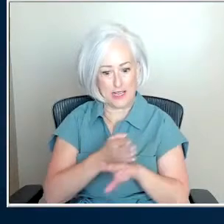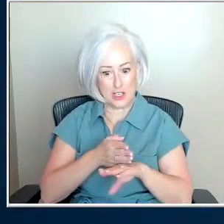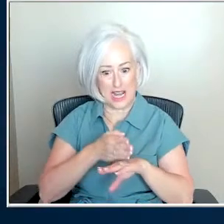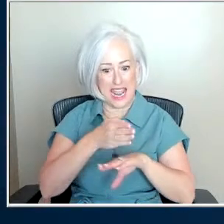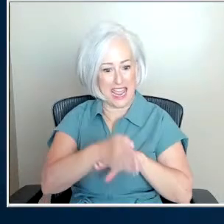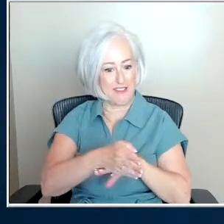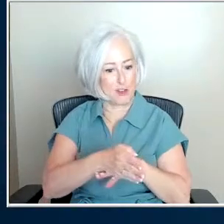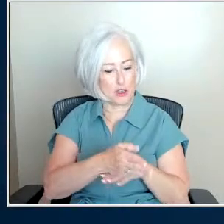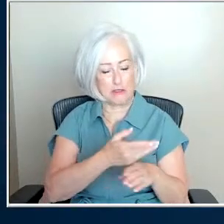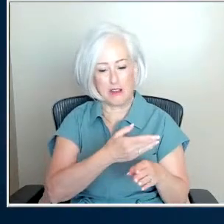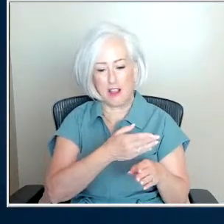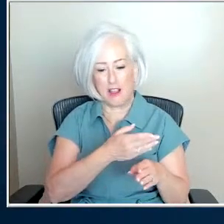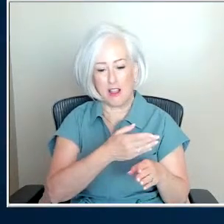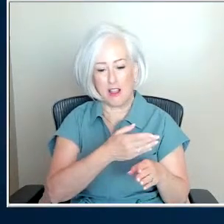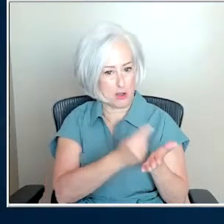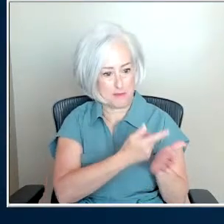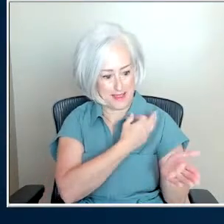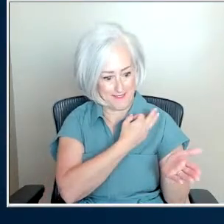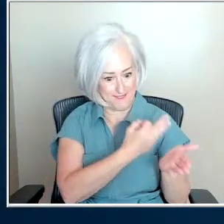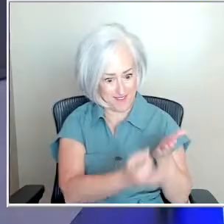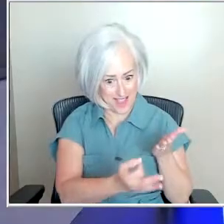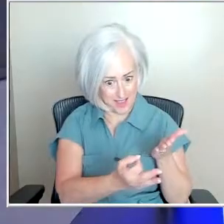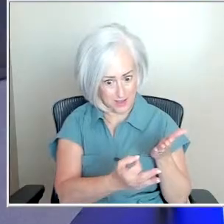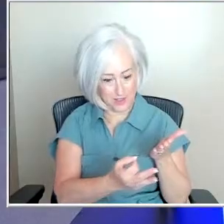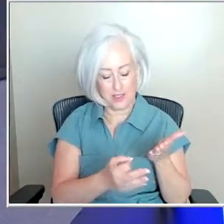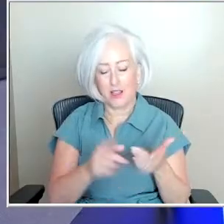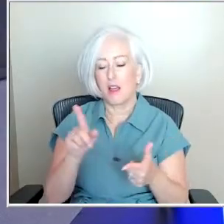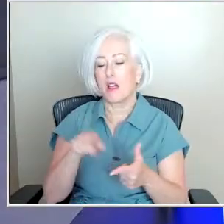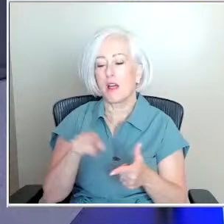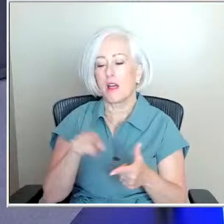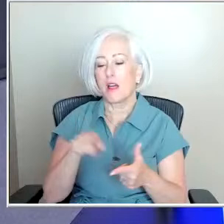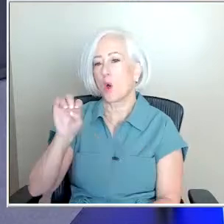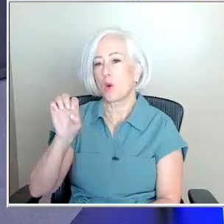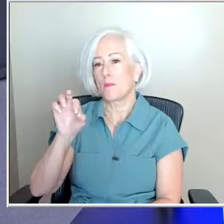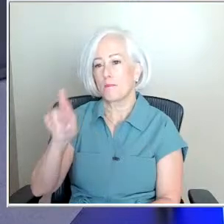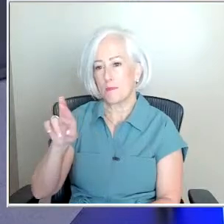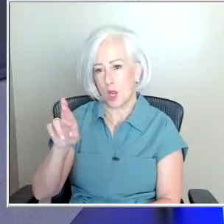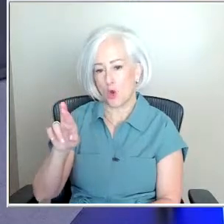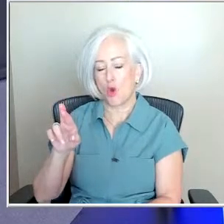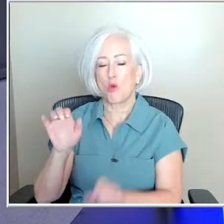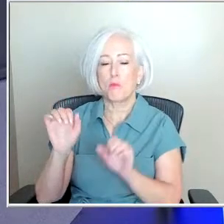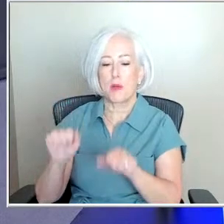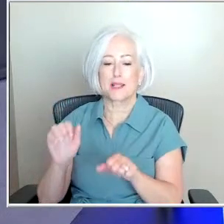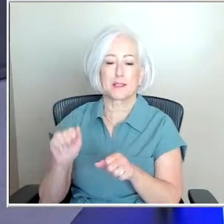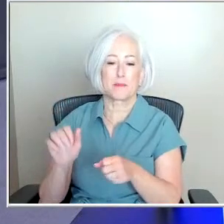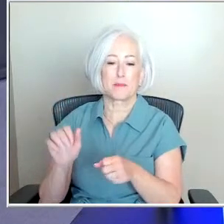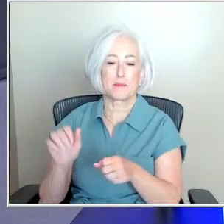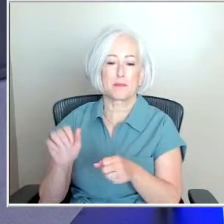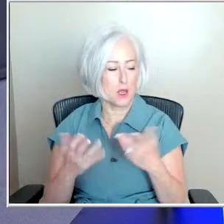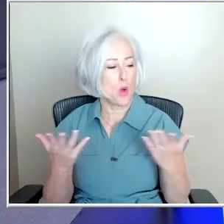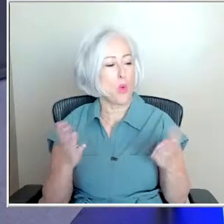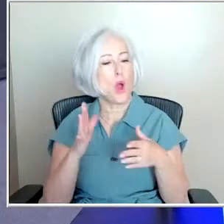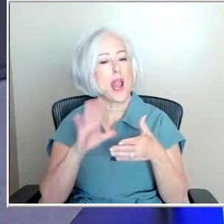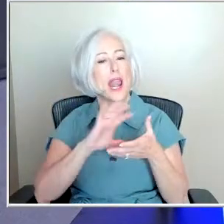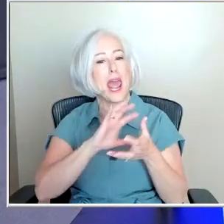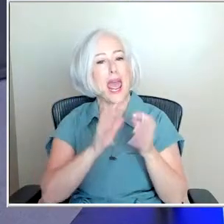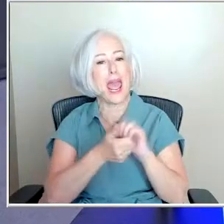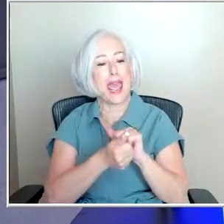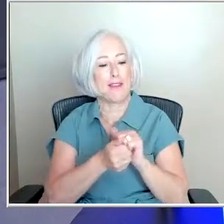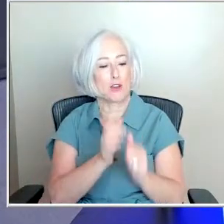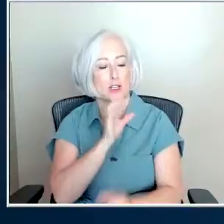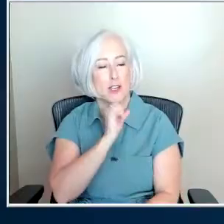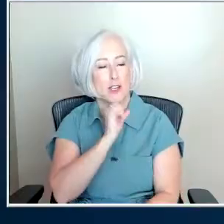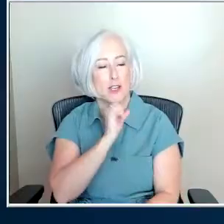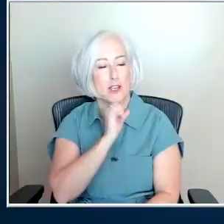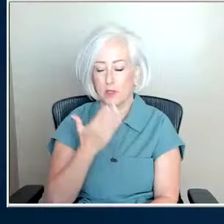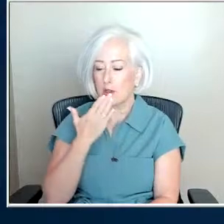autologous transplant is a consideration, yes. Mark wants to know, what's the average age of a patient to get this type? Yeah, and that's also a good question because there's